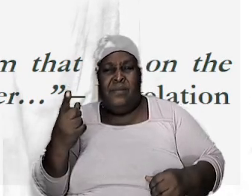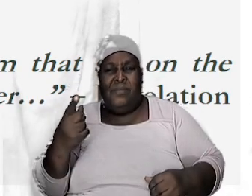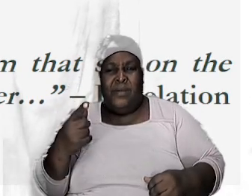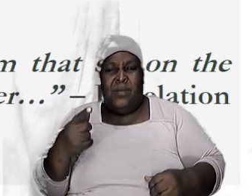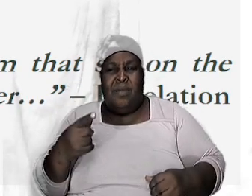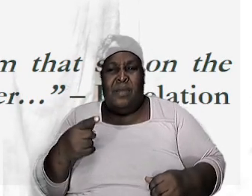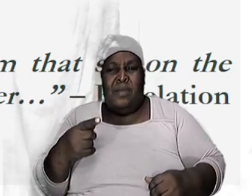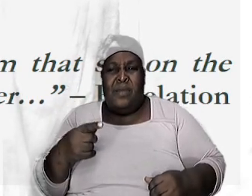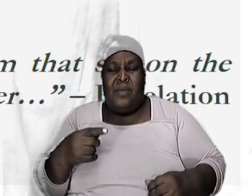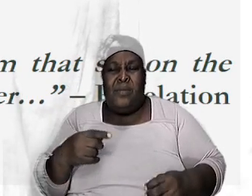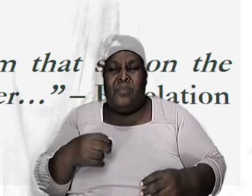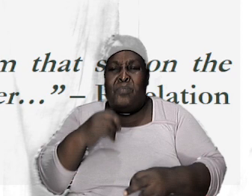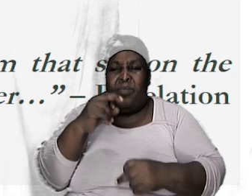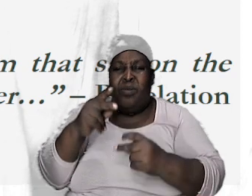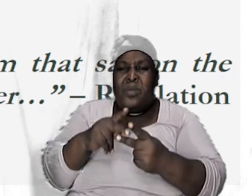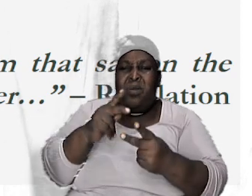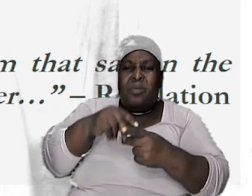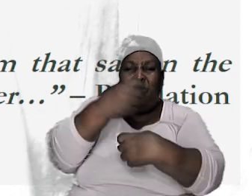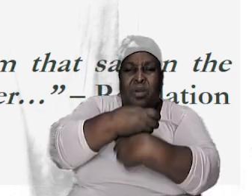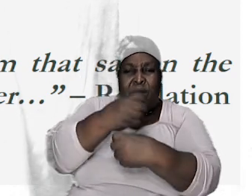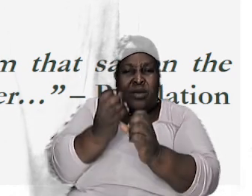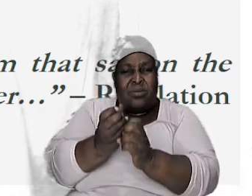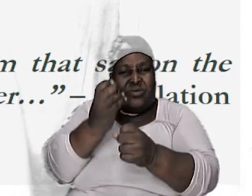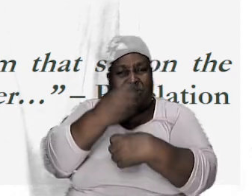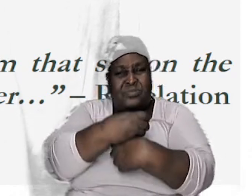Worship predates creation.